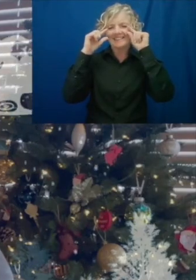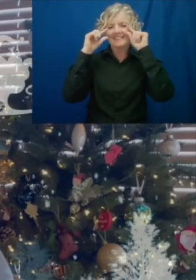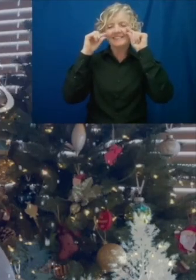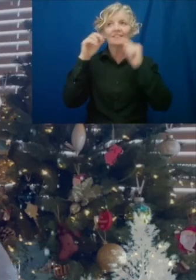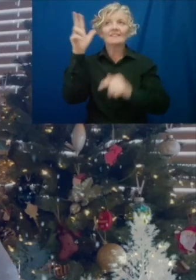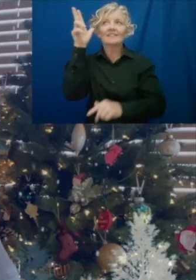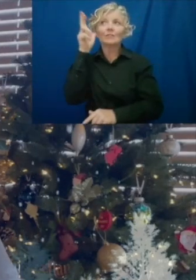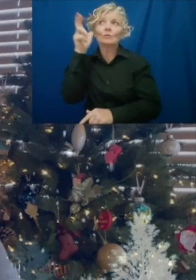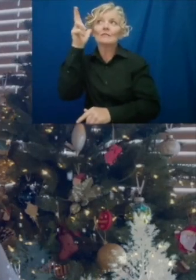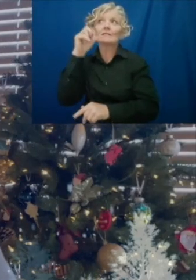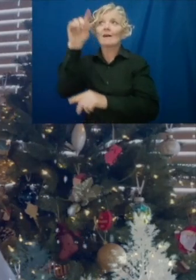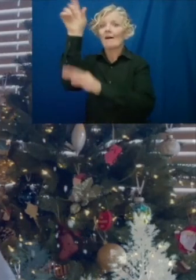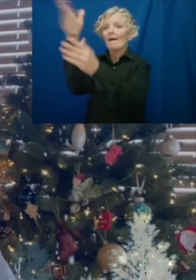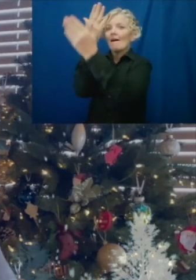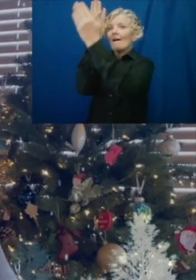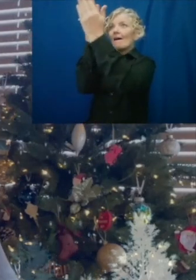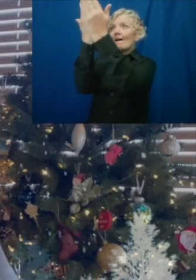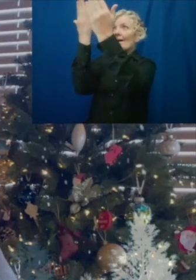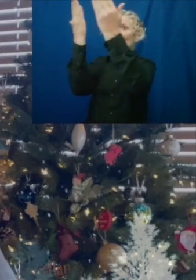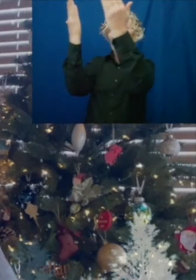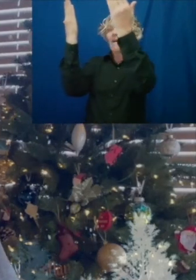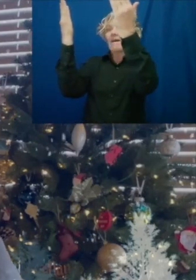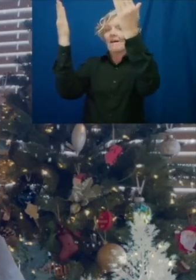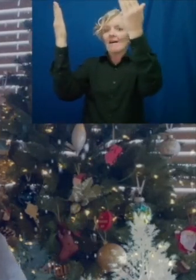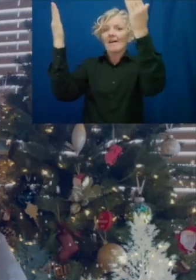eyes, listen to the